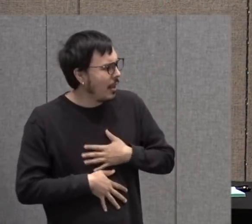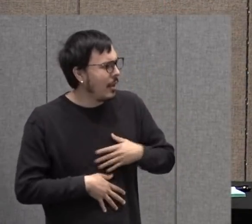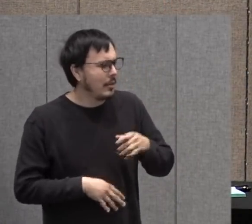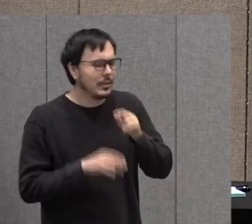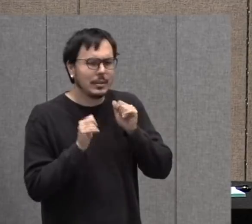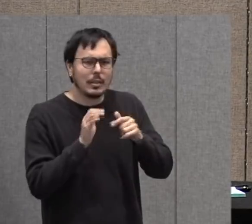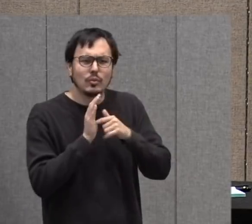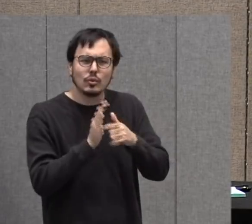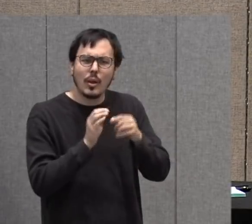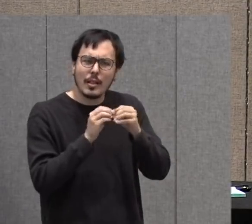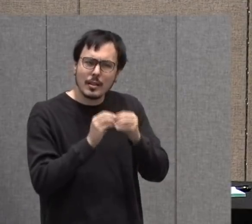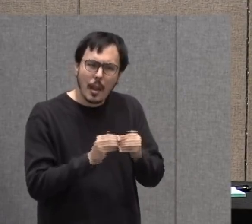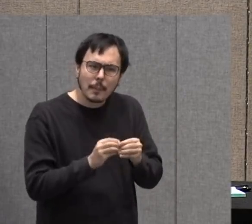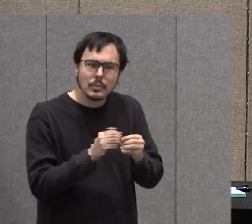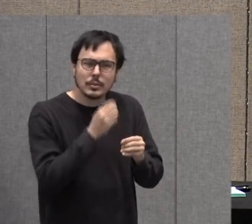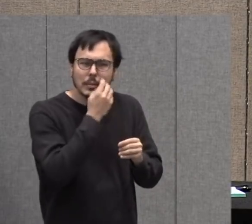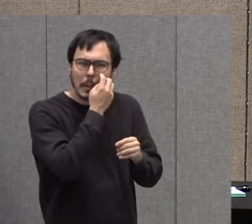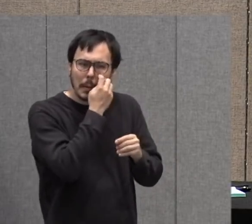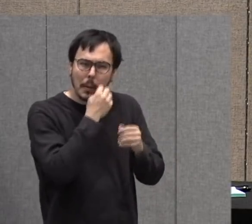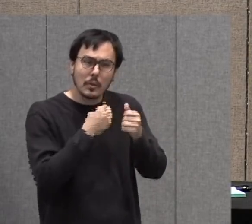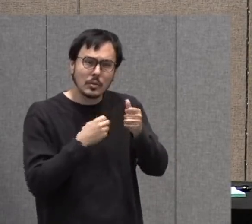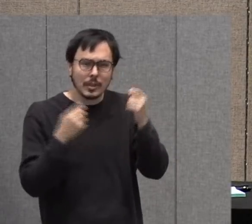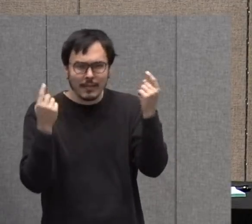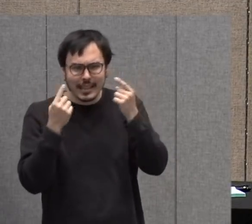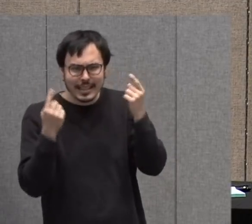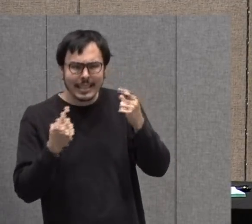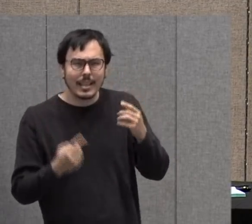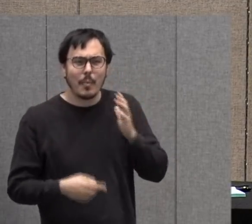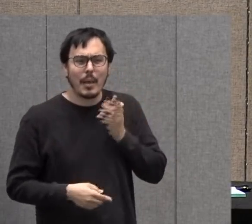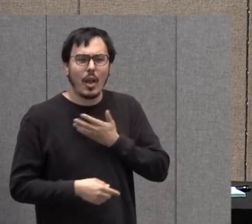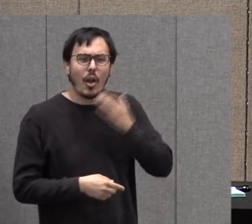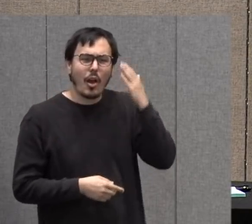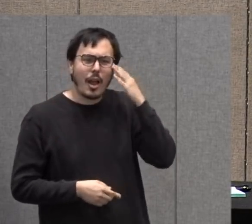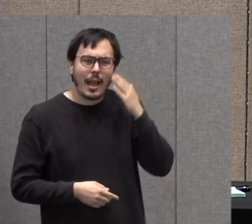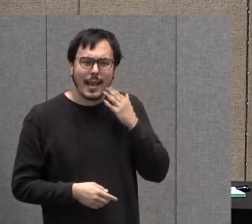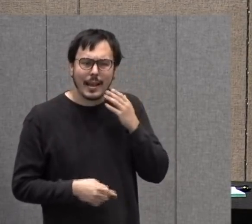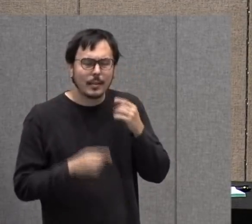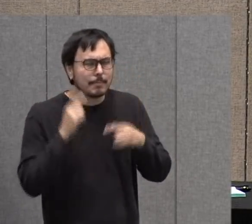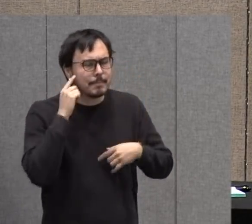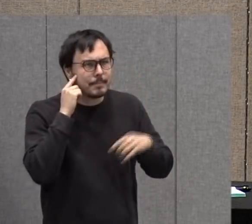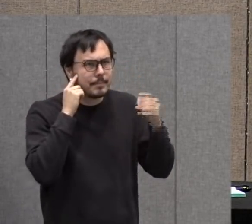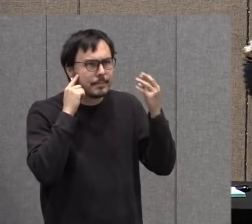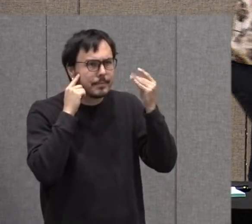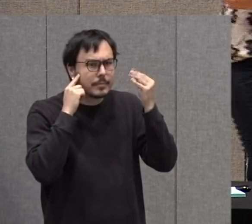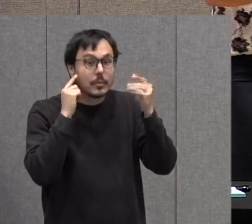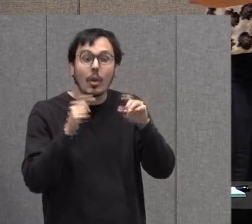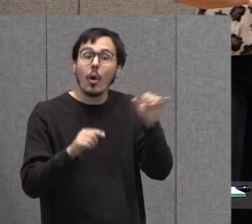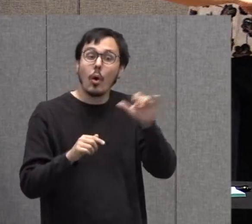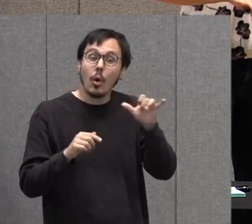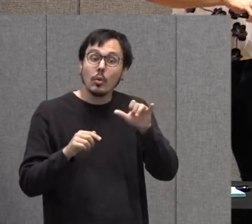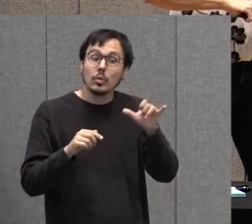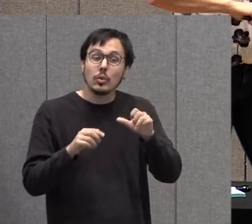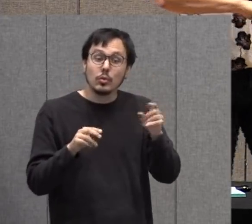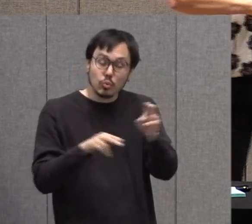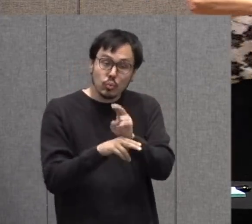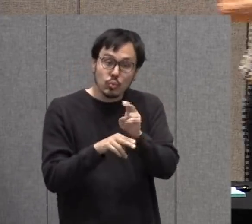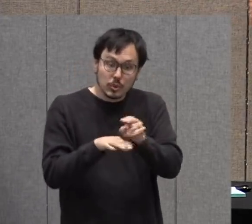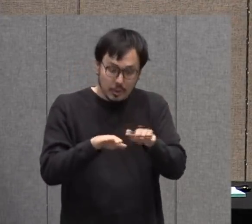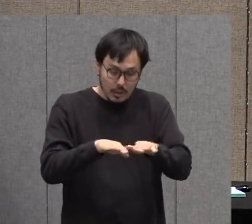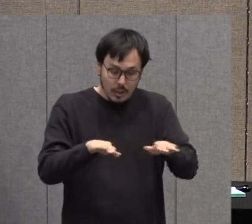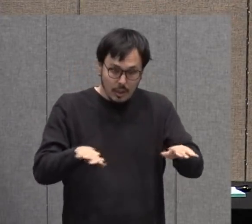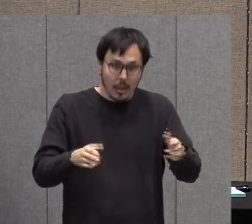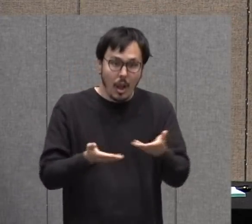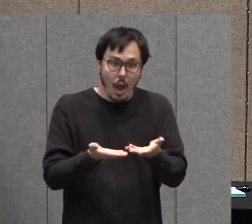with numbers. We could think about it in our head. And we also have real objects that you could use